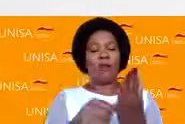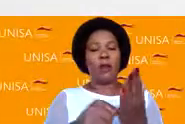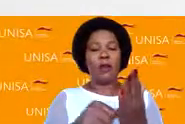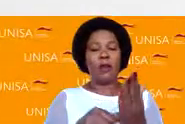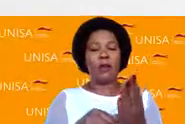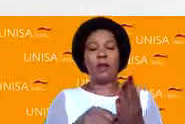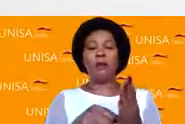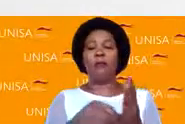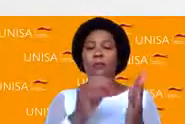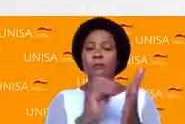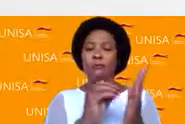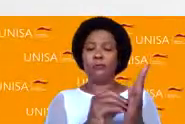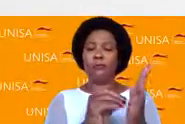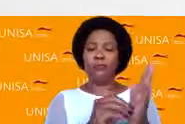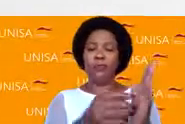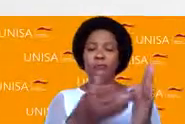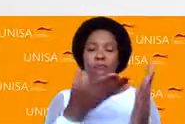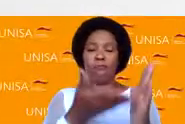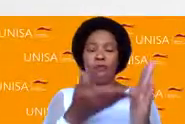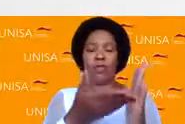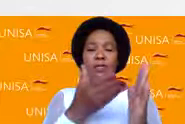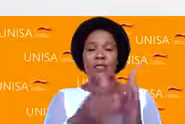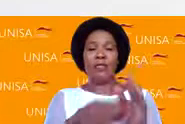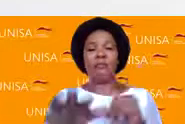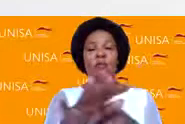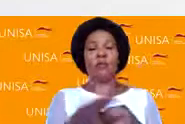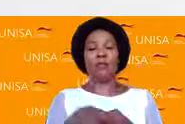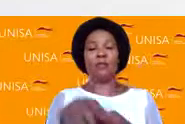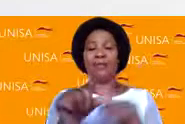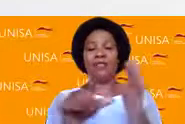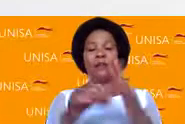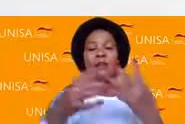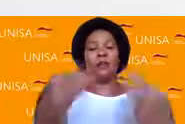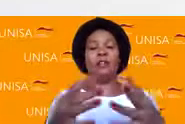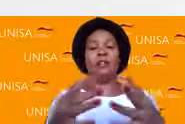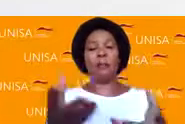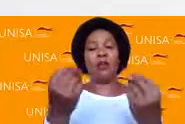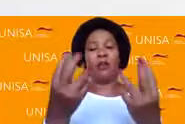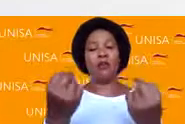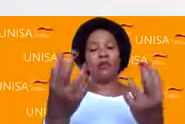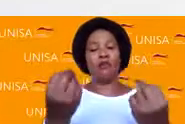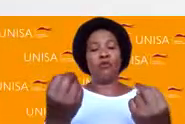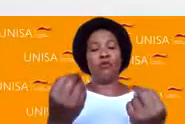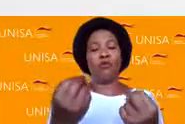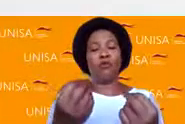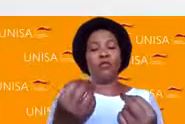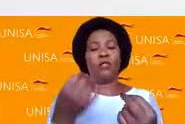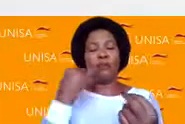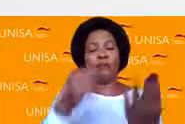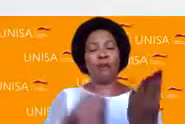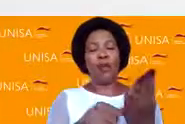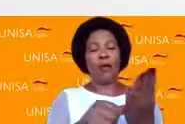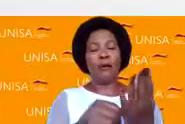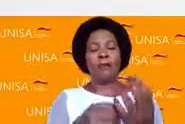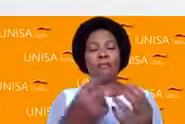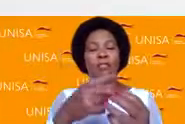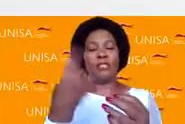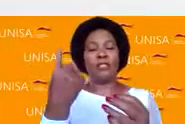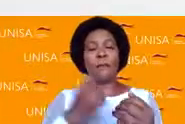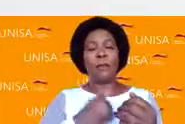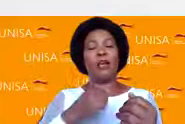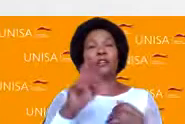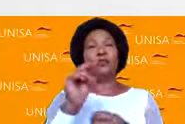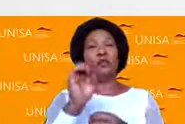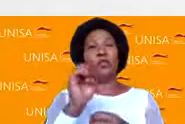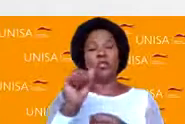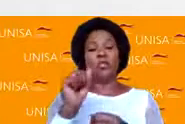It's very important. So if you get a new cell phone with a new cell phone number, go first to myUnisa